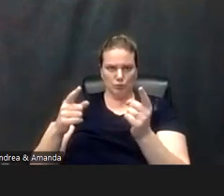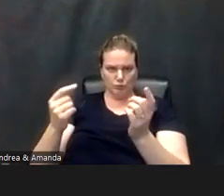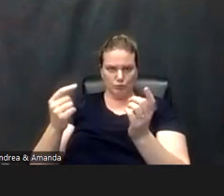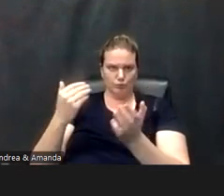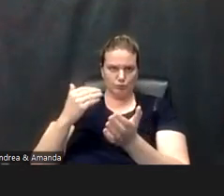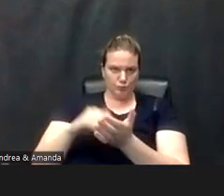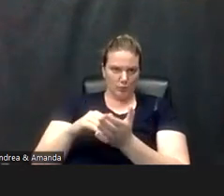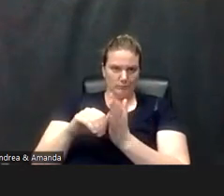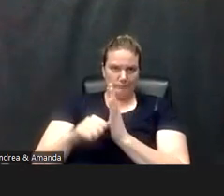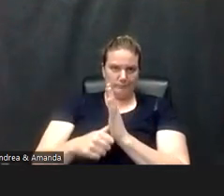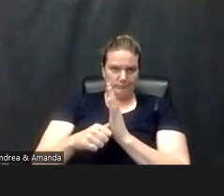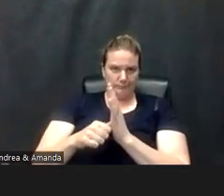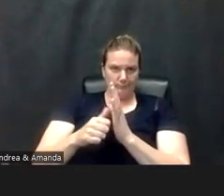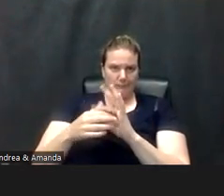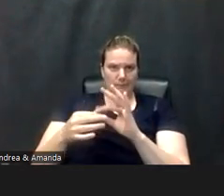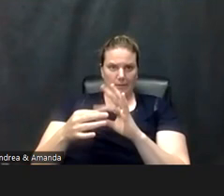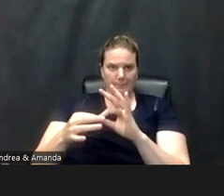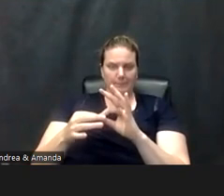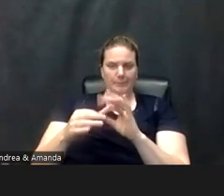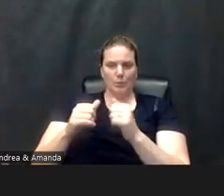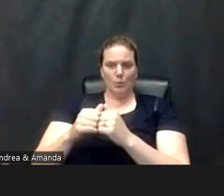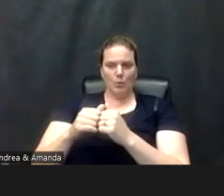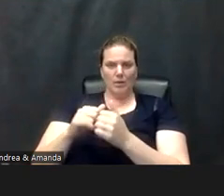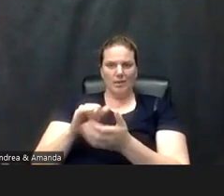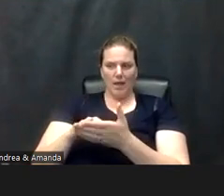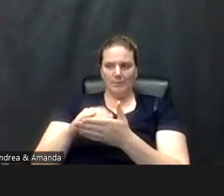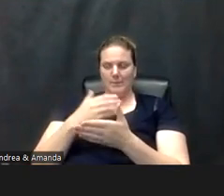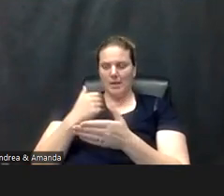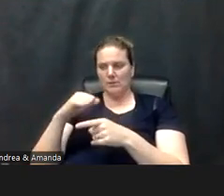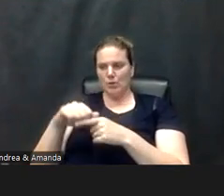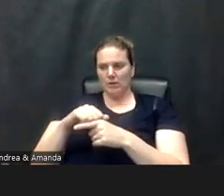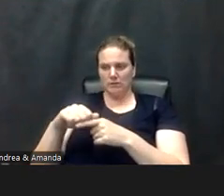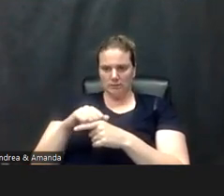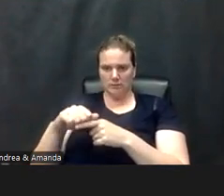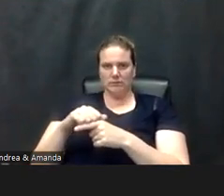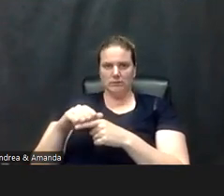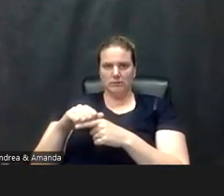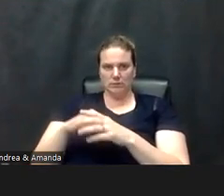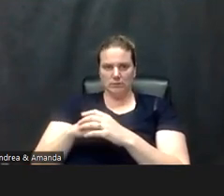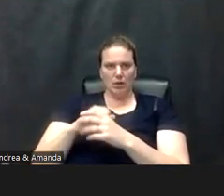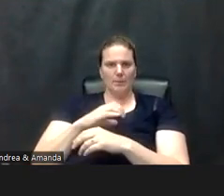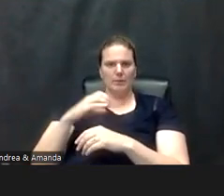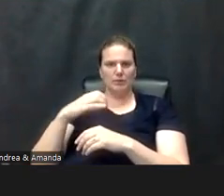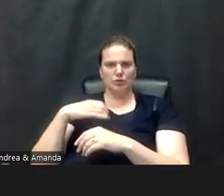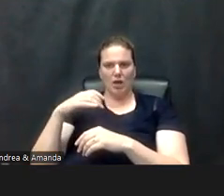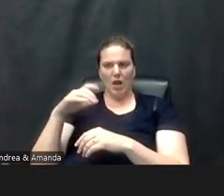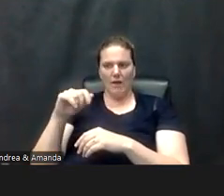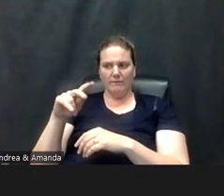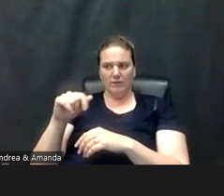up some of the best practices, I guess, Commissioner LaVisa